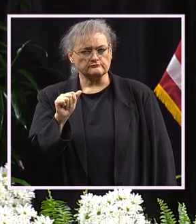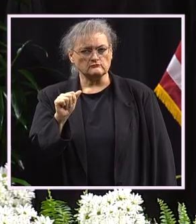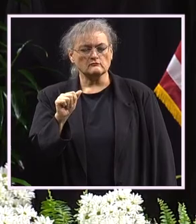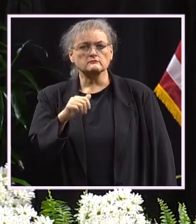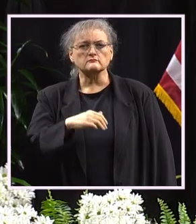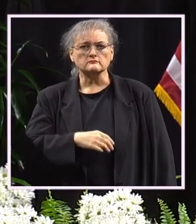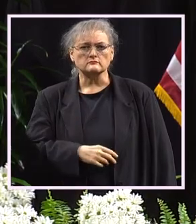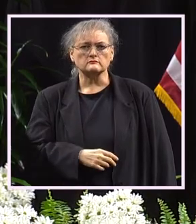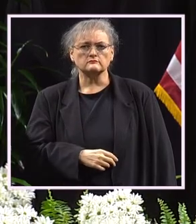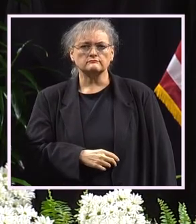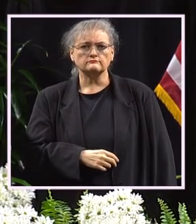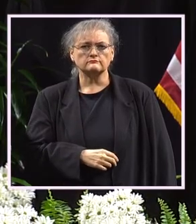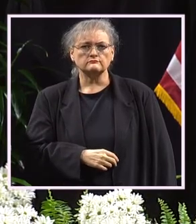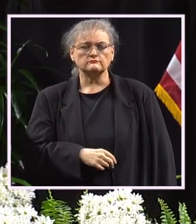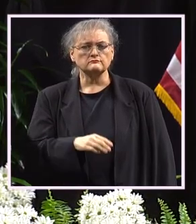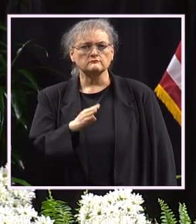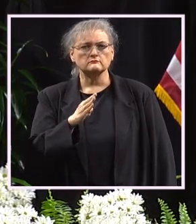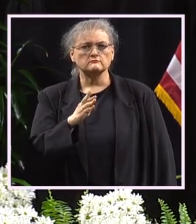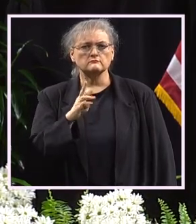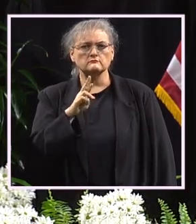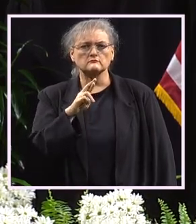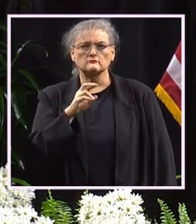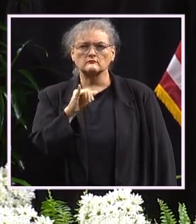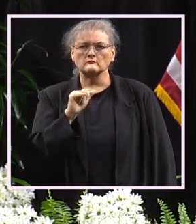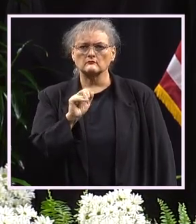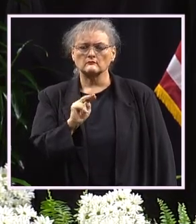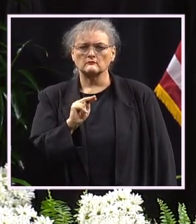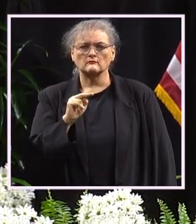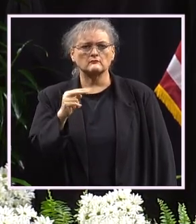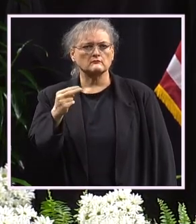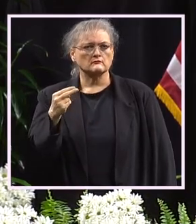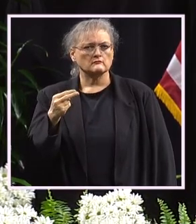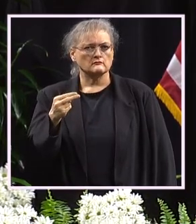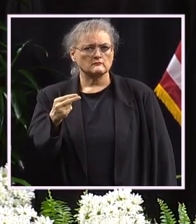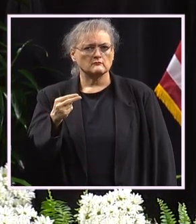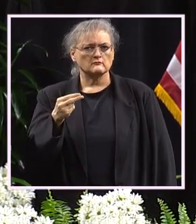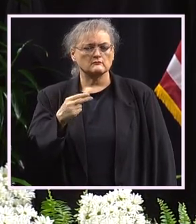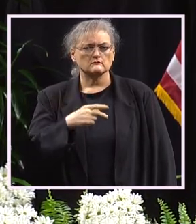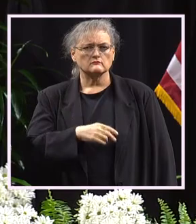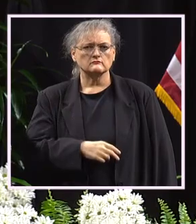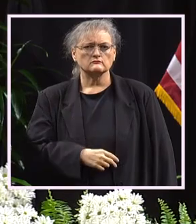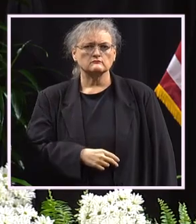laude. Brian Richard Herrera, magna cum laude.